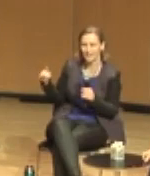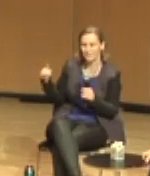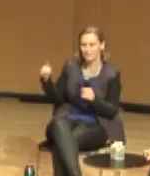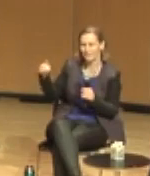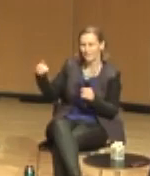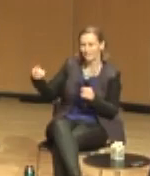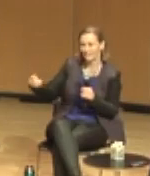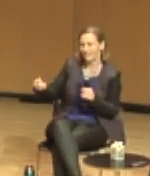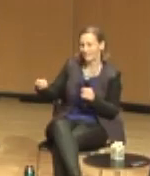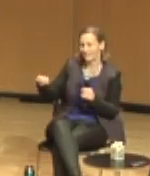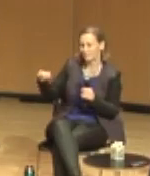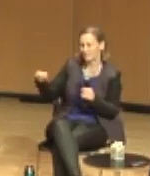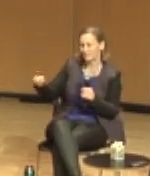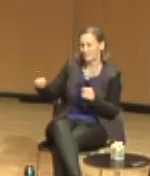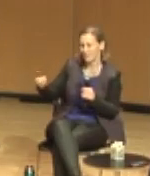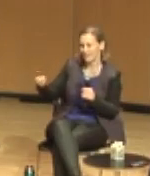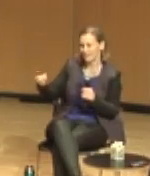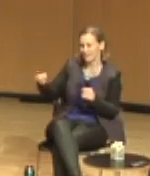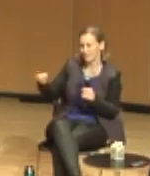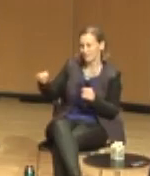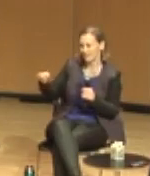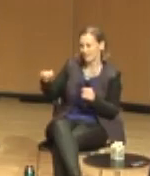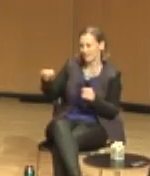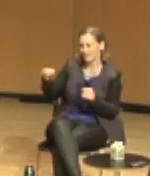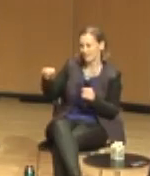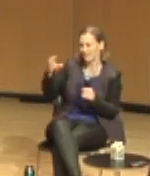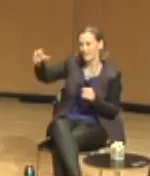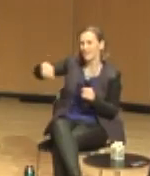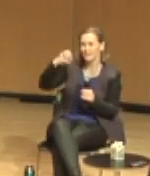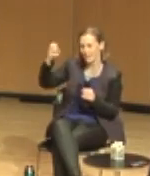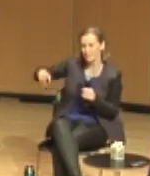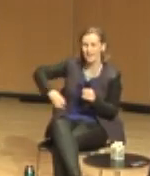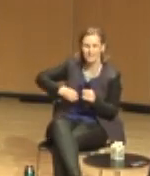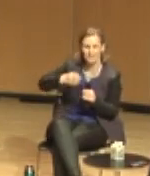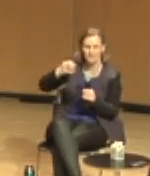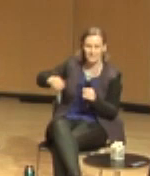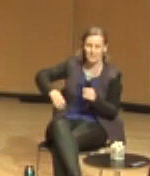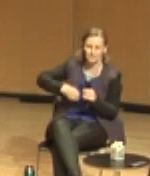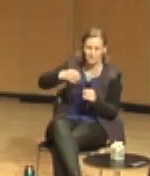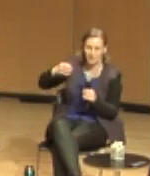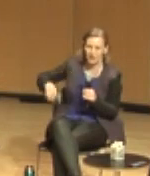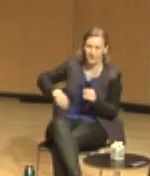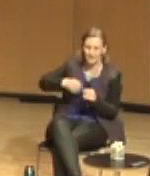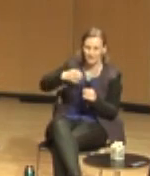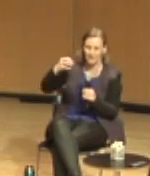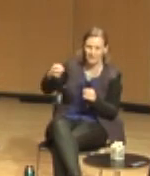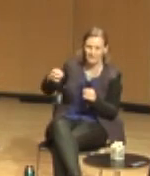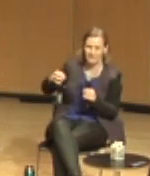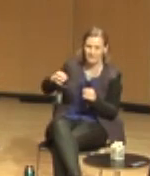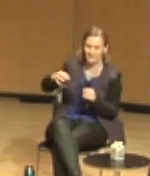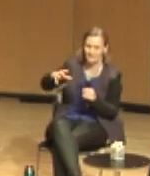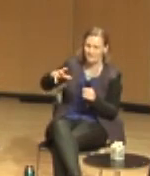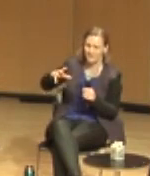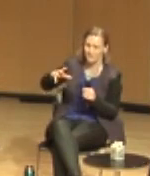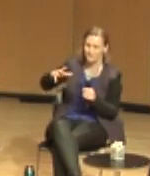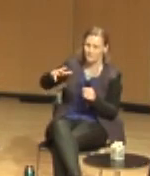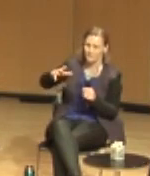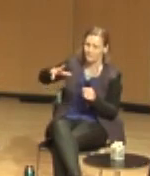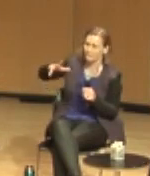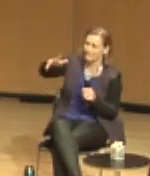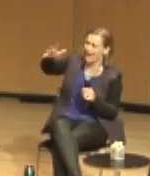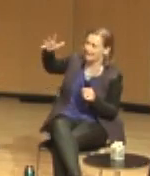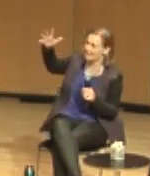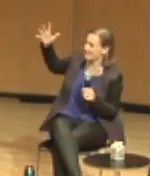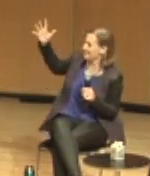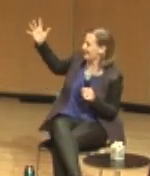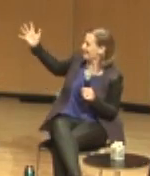years um they it really changed uh or it embedded itself in my body and this um the